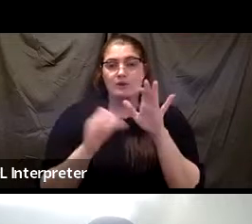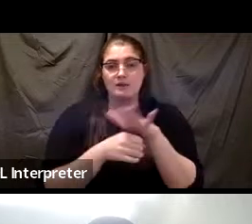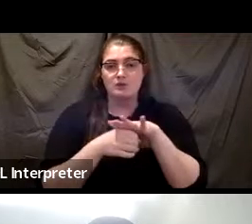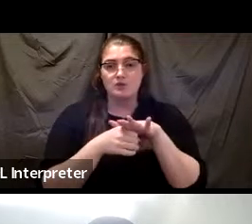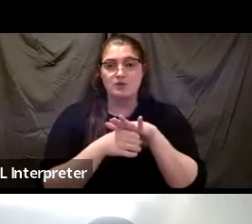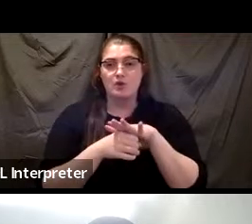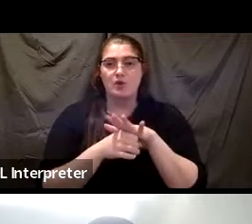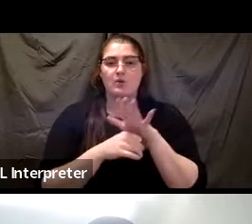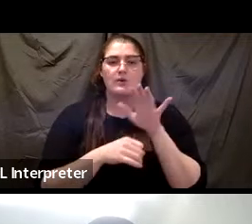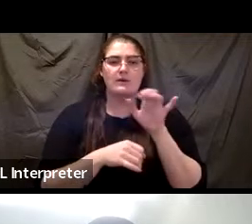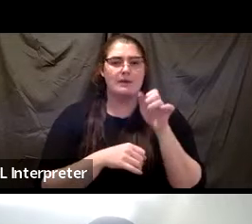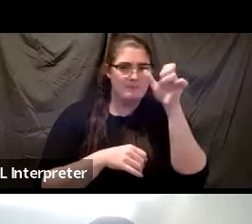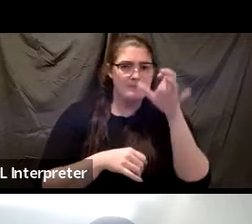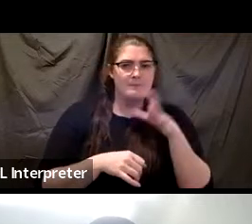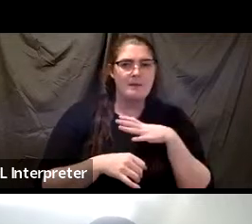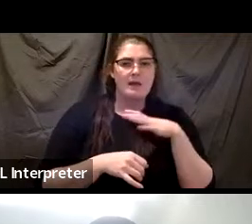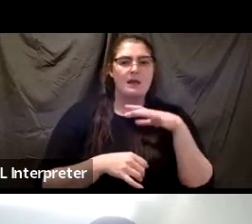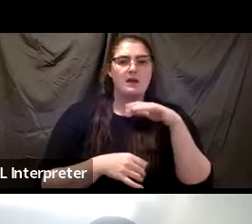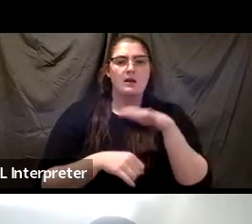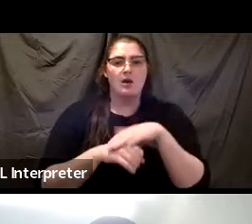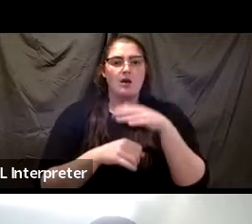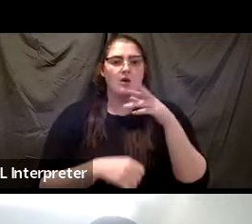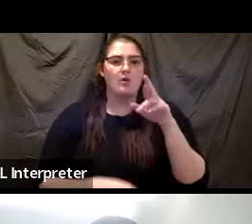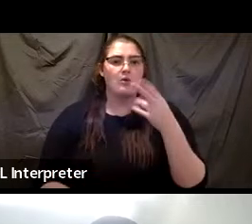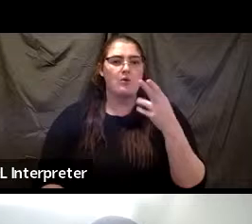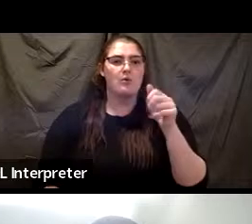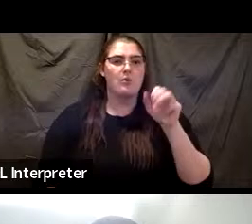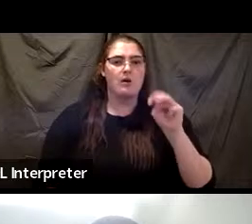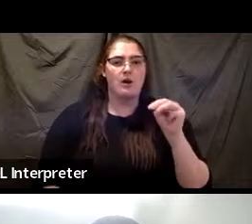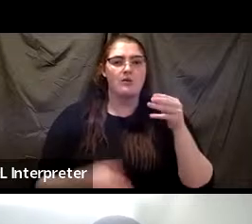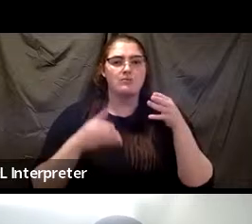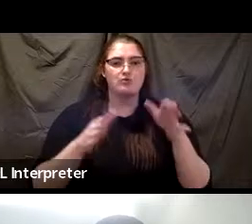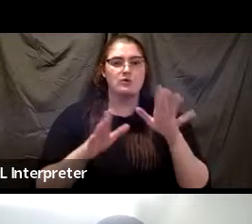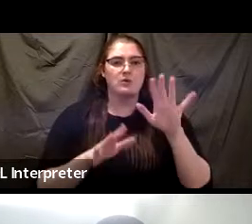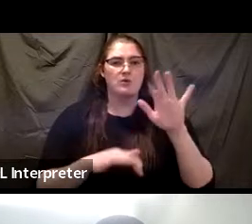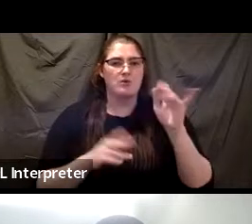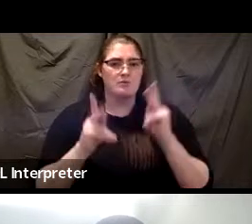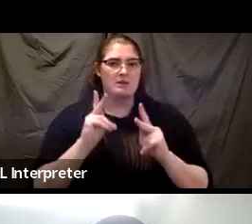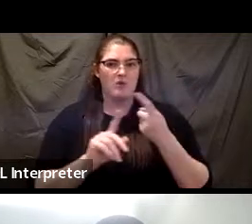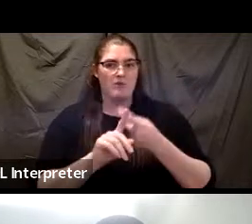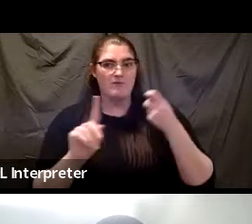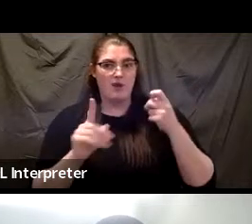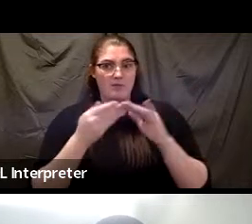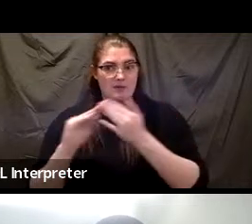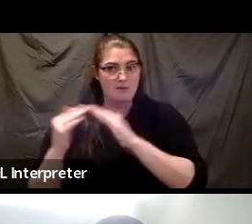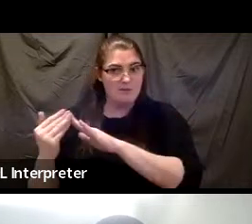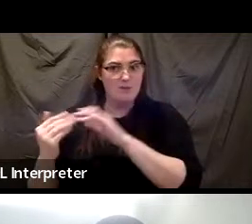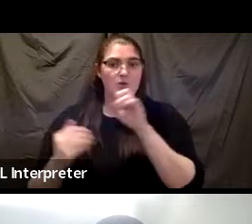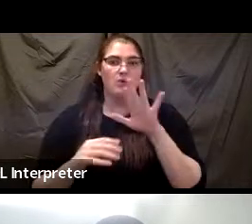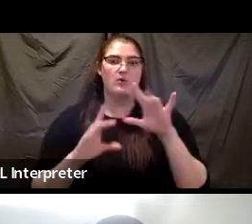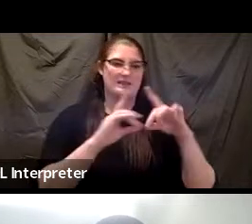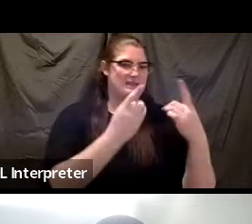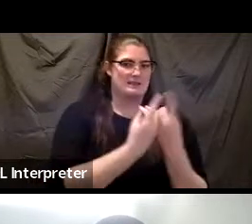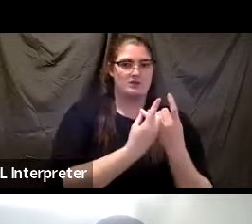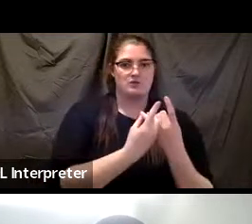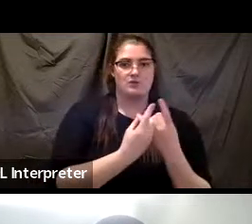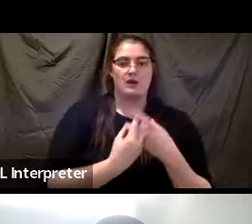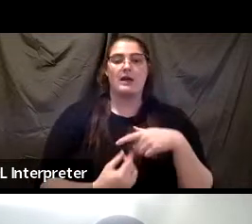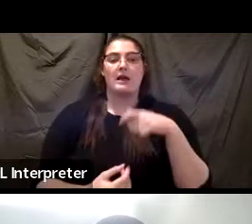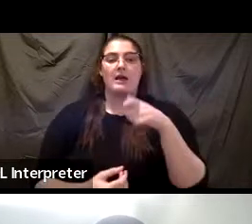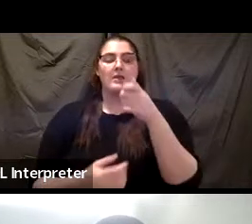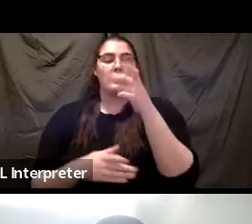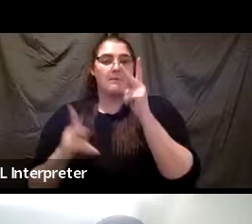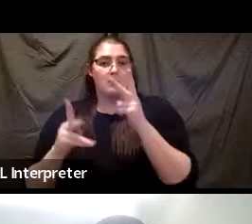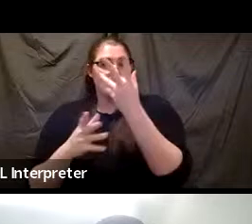were those individuals from the neighborhood or were they just from the district? So the decedent had an address that was not